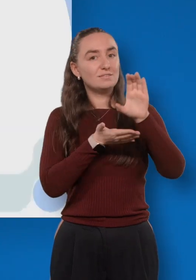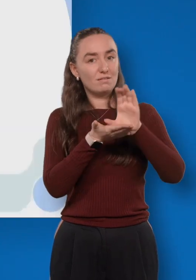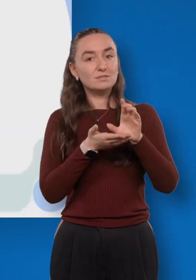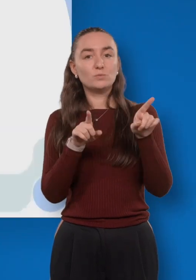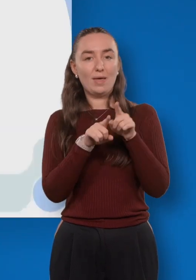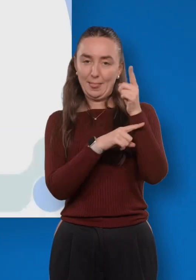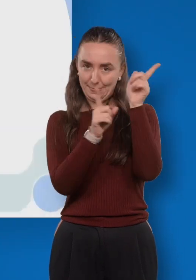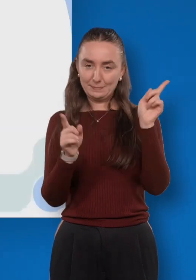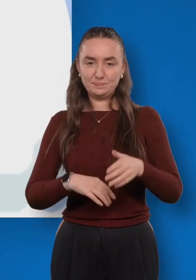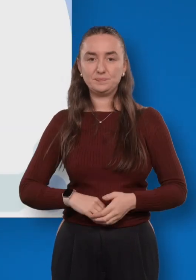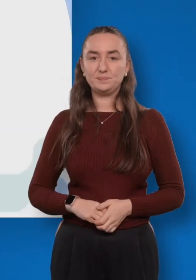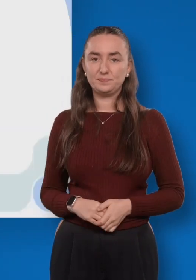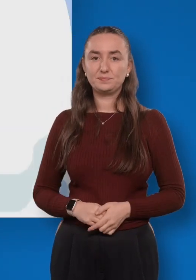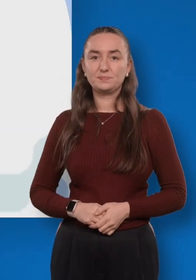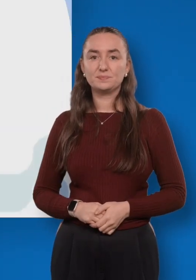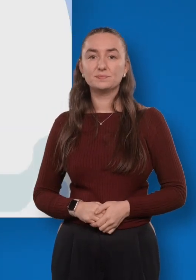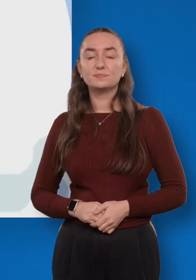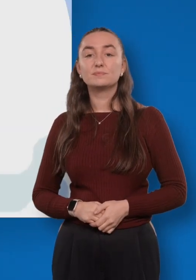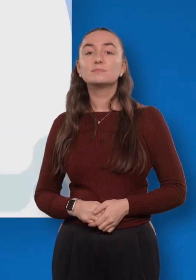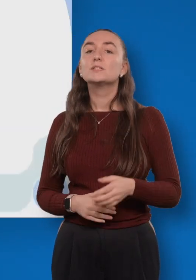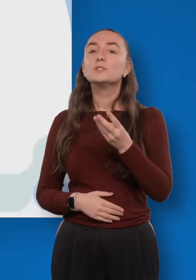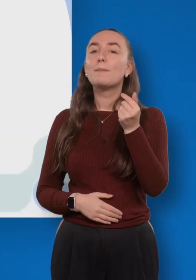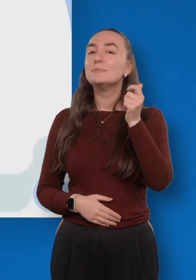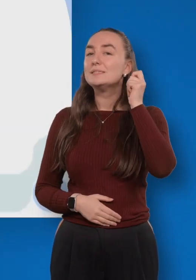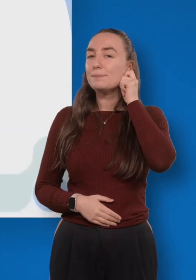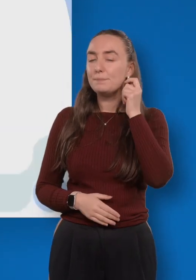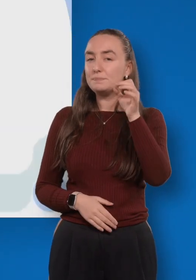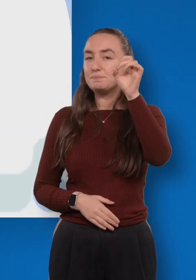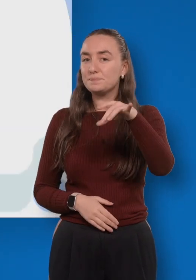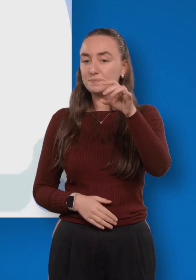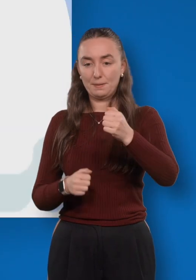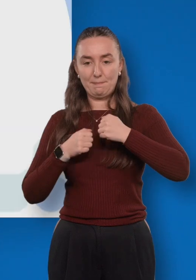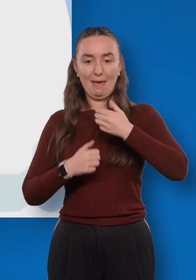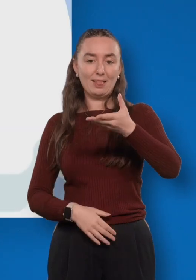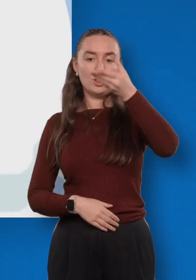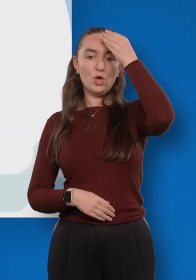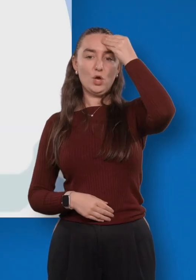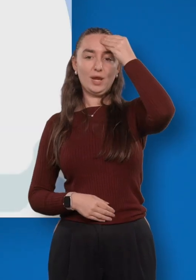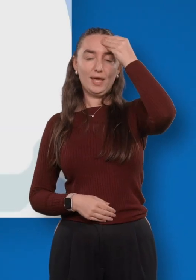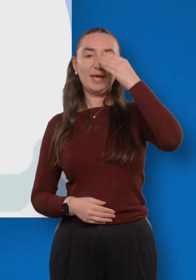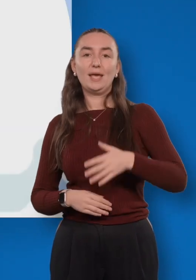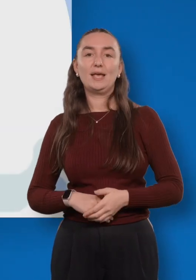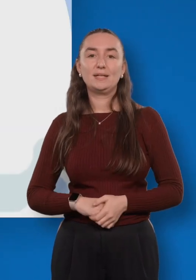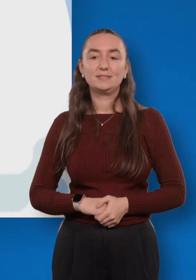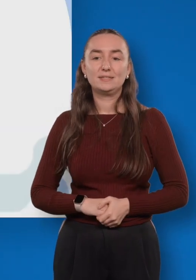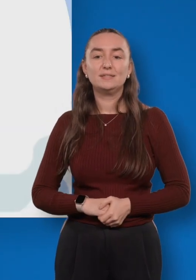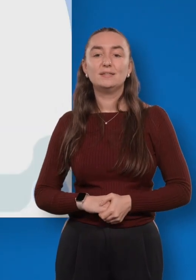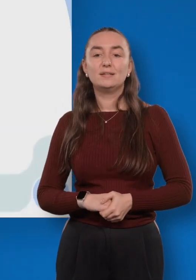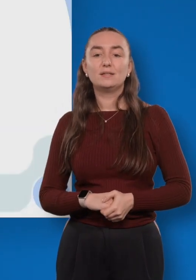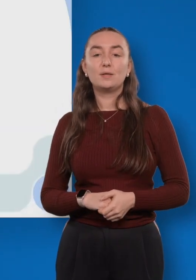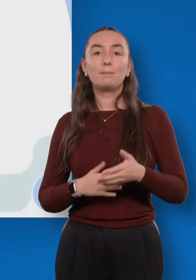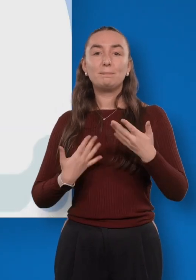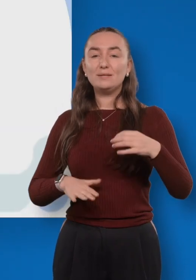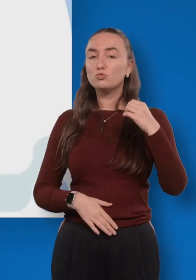So I'm going to just go through a few tips sort of from my learning. I wrote the EDI plan for the EDI Caucus, which wrote the draft of it, and which we